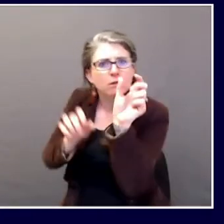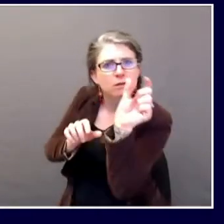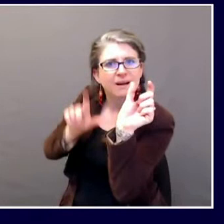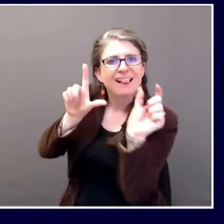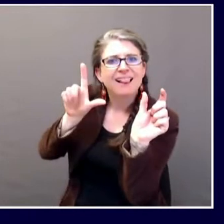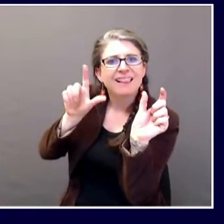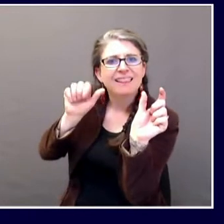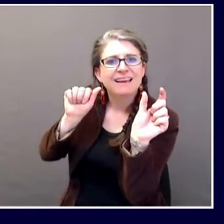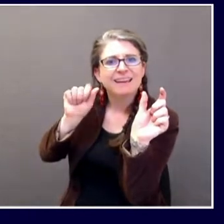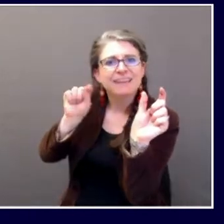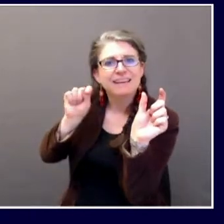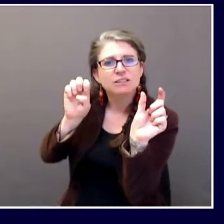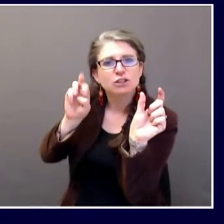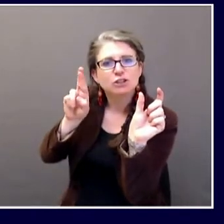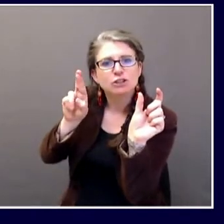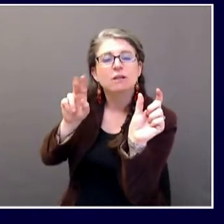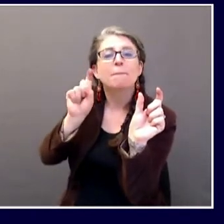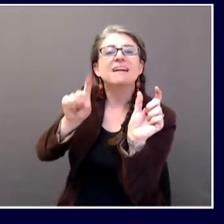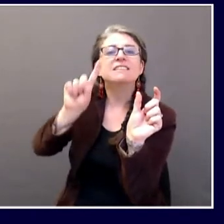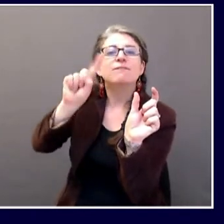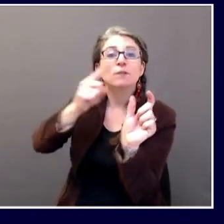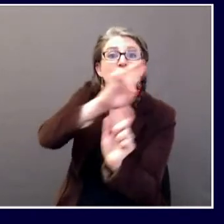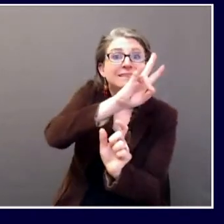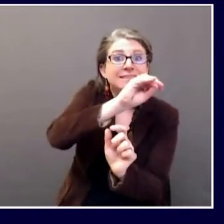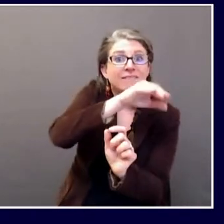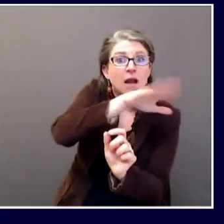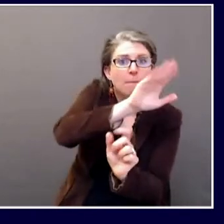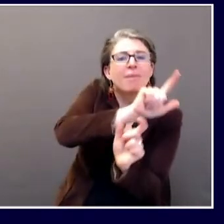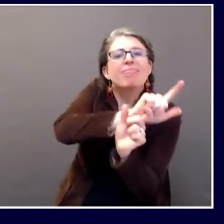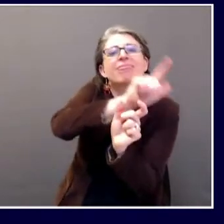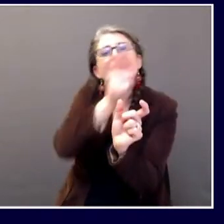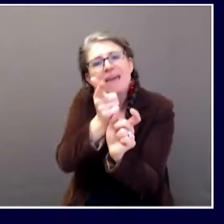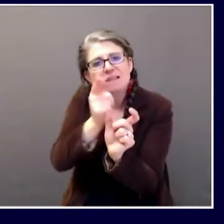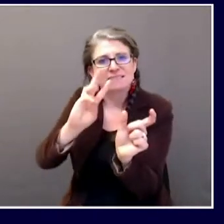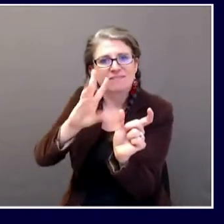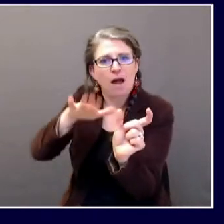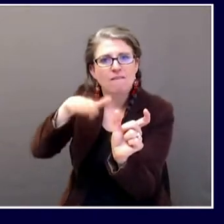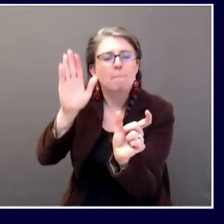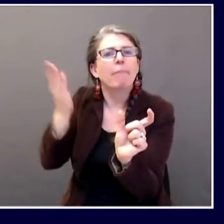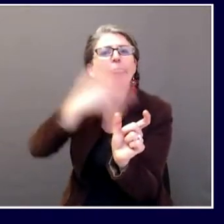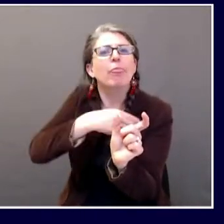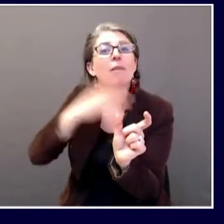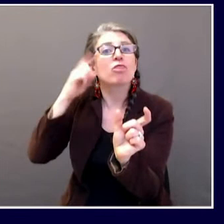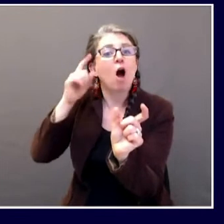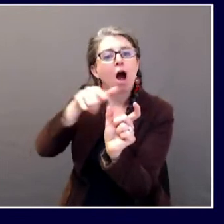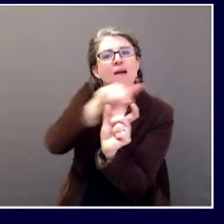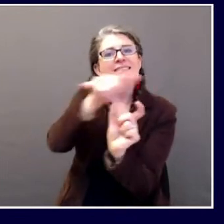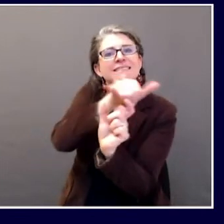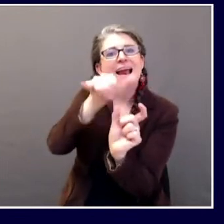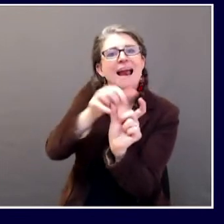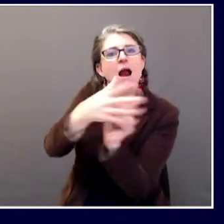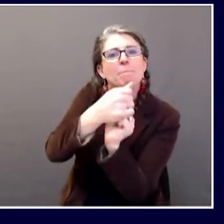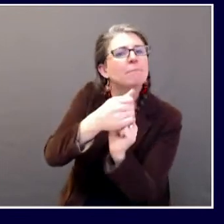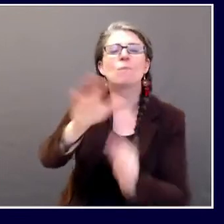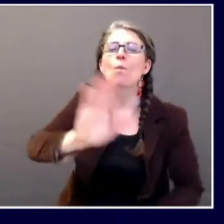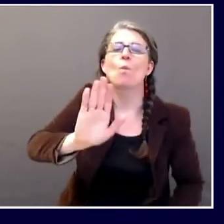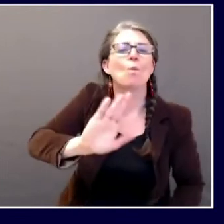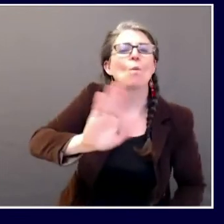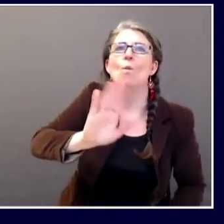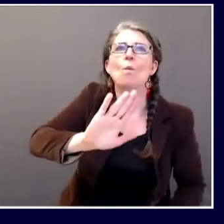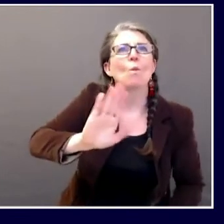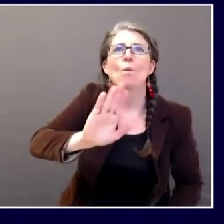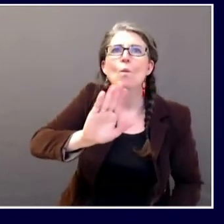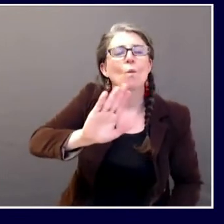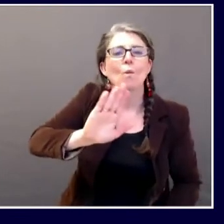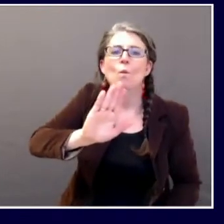those 70 and over, that's a phase that comprises 193,000 people just in our state alone.